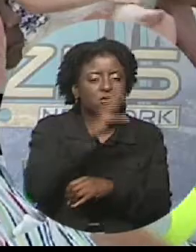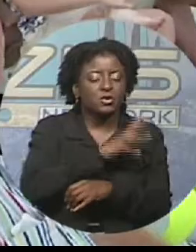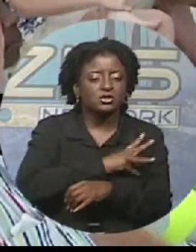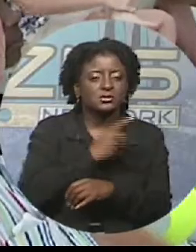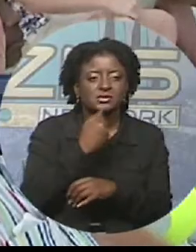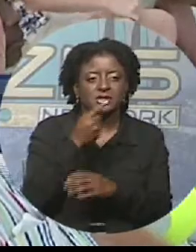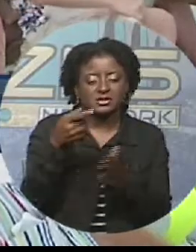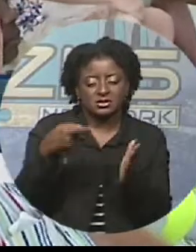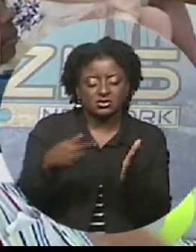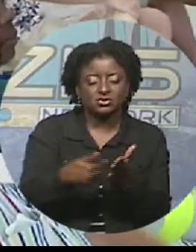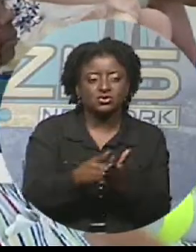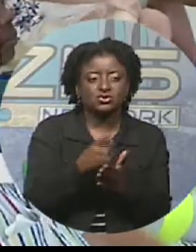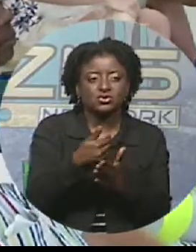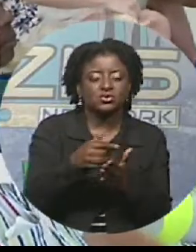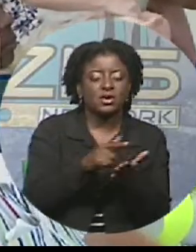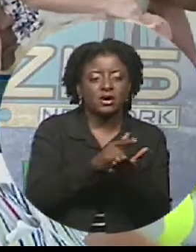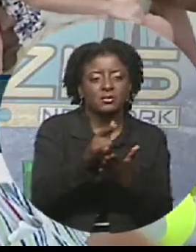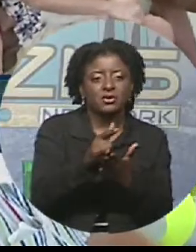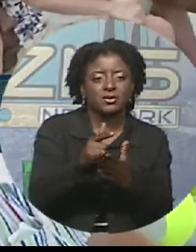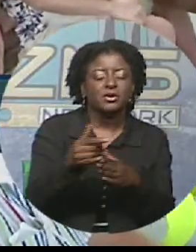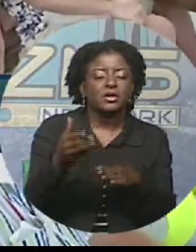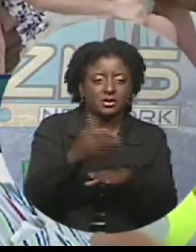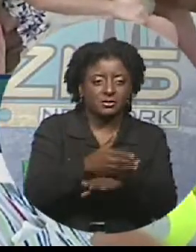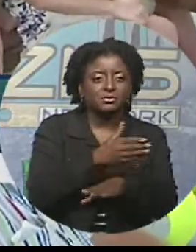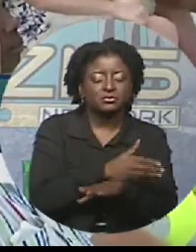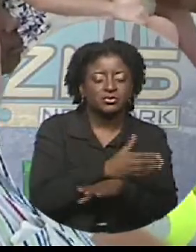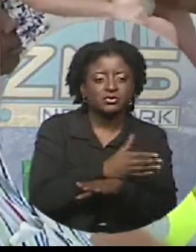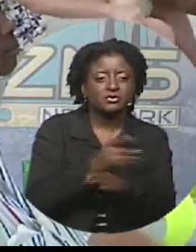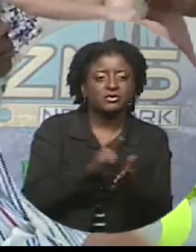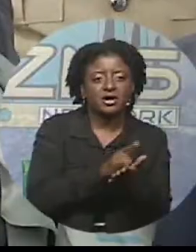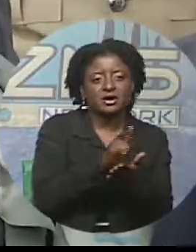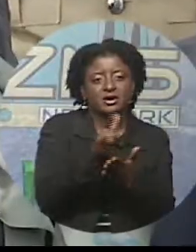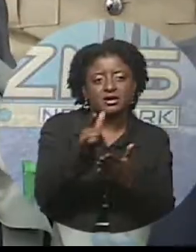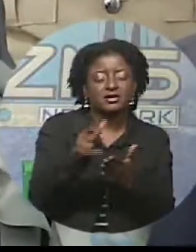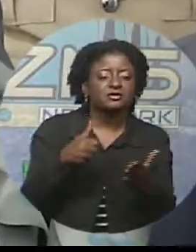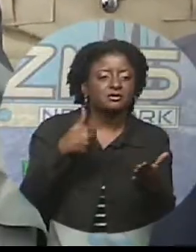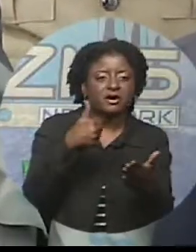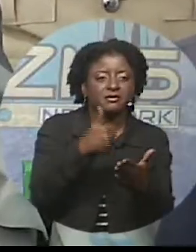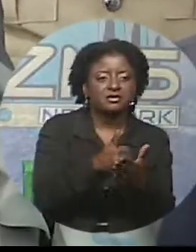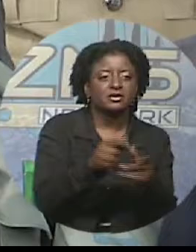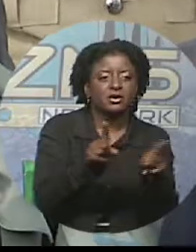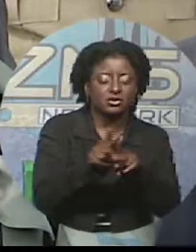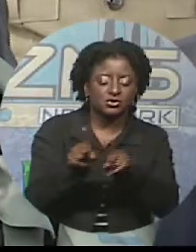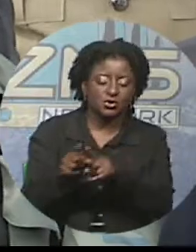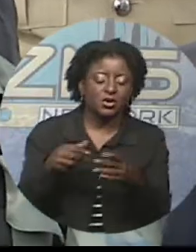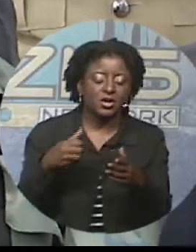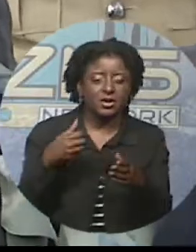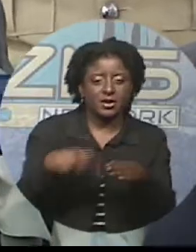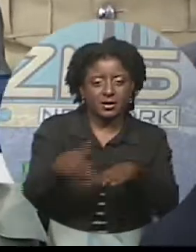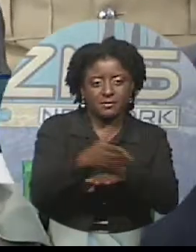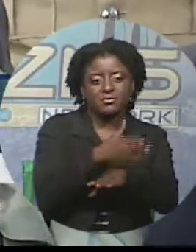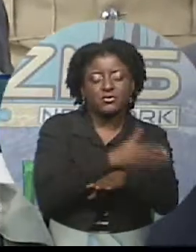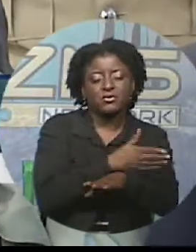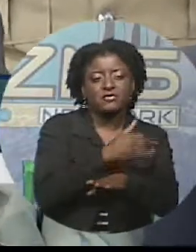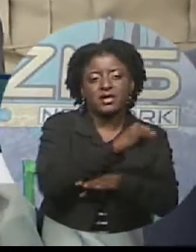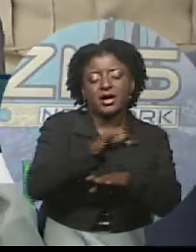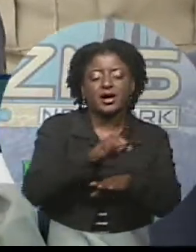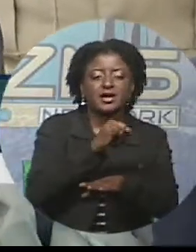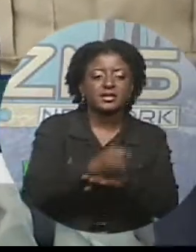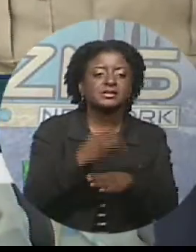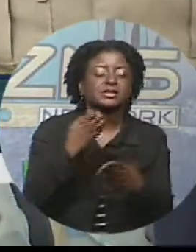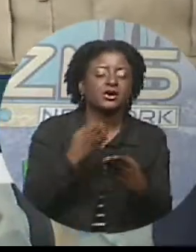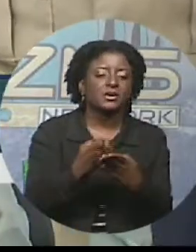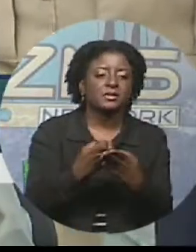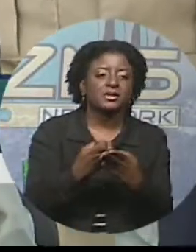not only boost airlift arrivals, but improve the island's economy. And Abaco is fundamentally important to our growth and development.